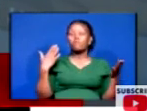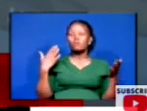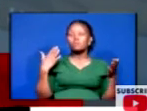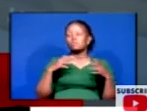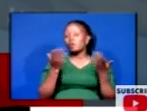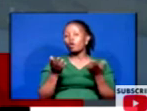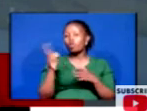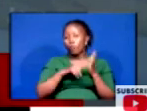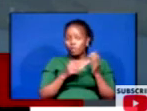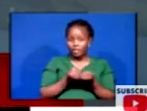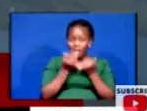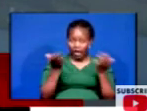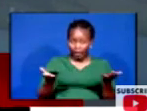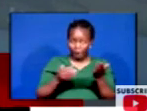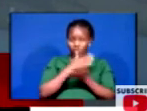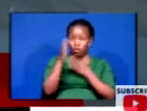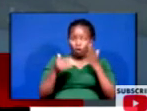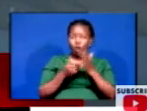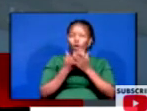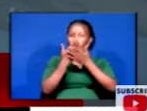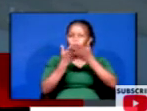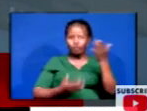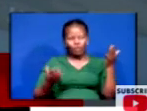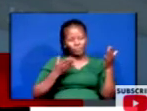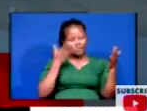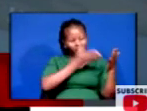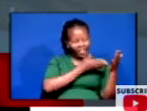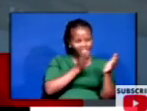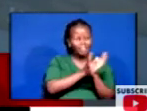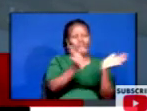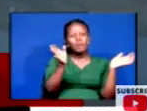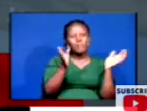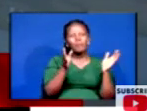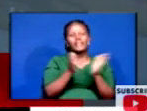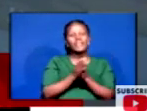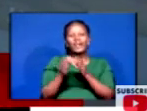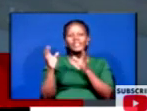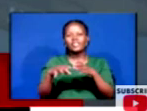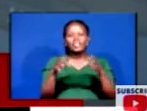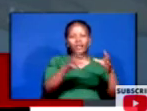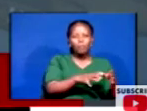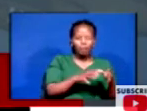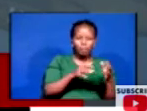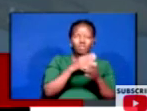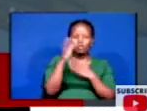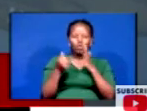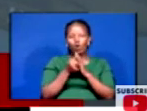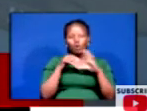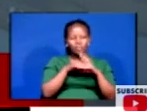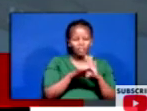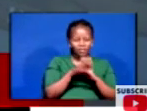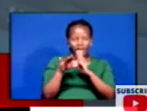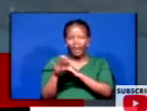seen, that all the forms are put there and the public and the parties concerned could be able to access them. And when